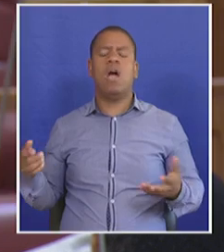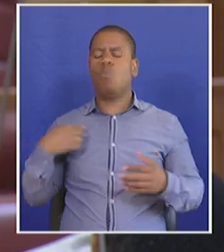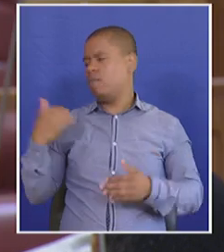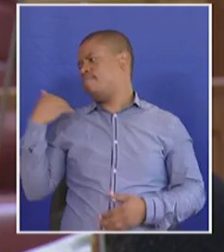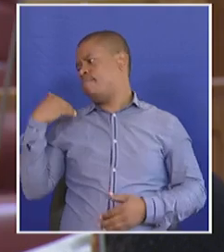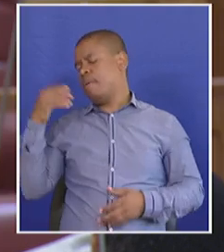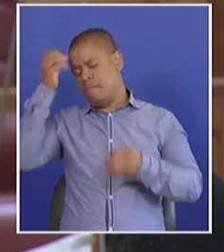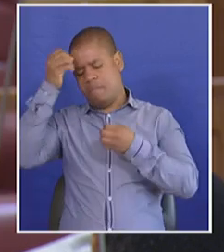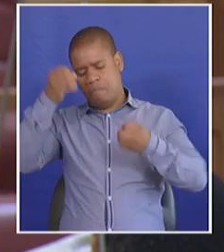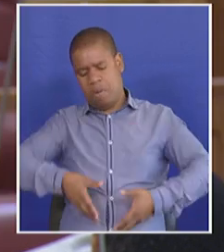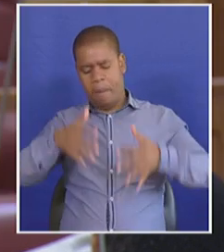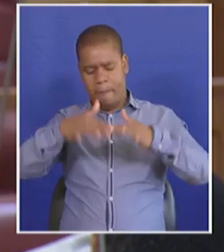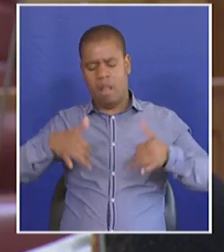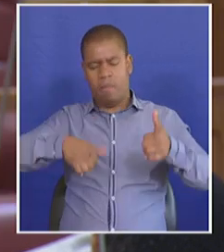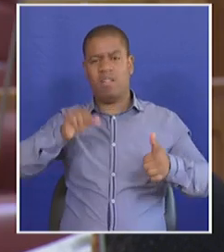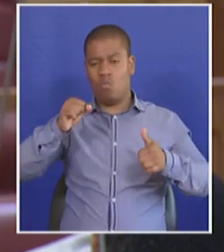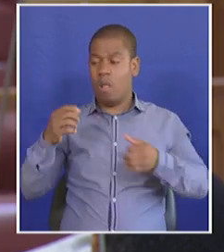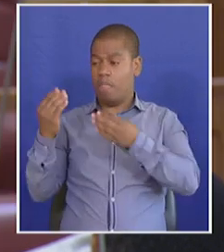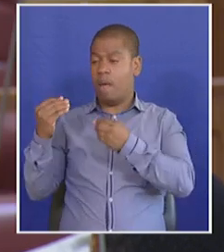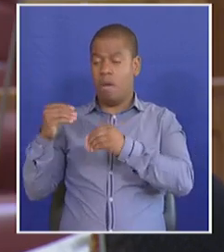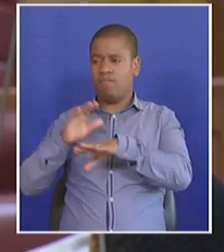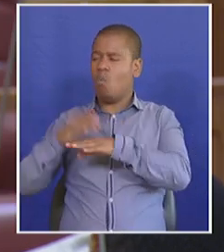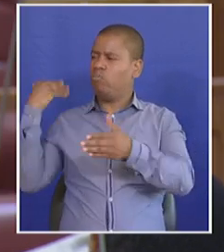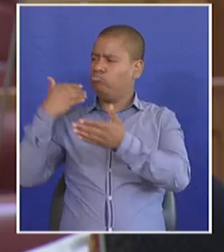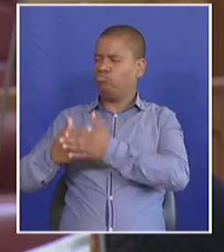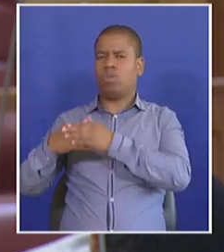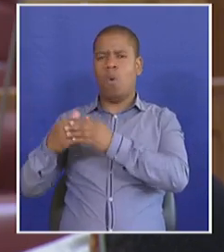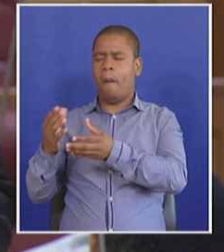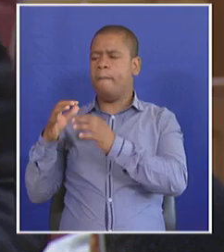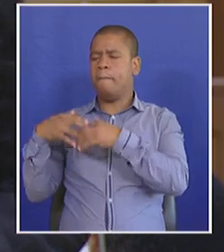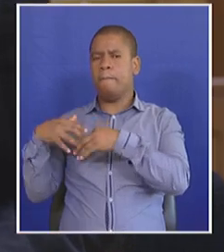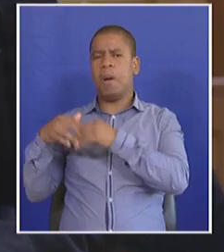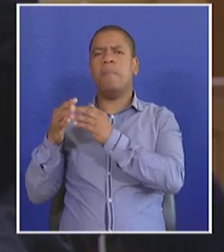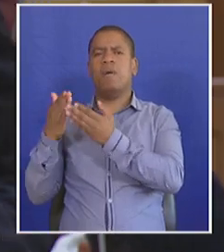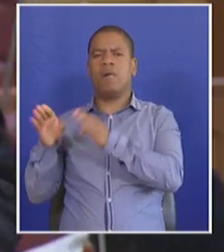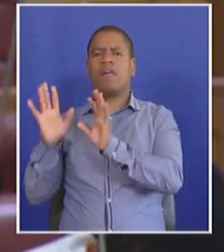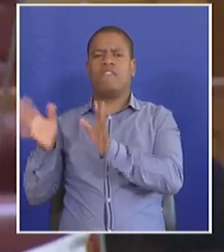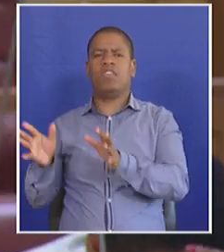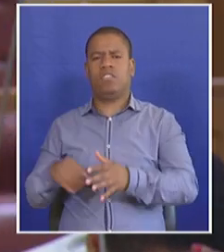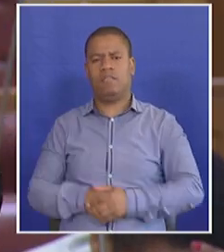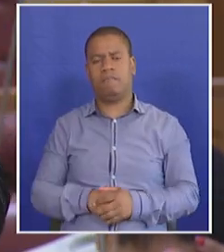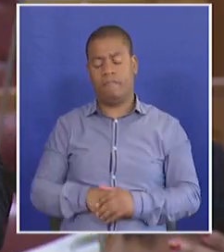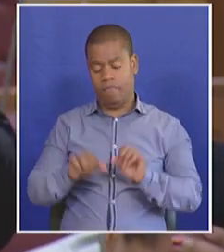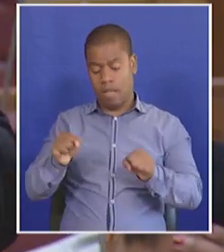that we're beginning to register in this regard. So we are paying